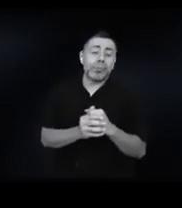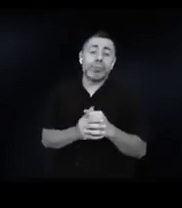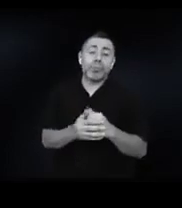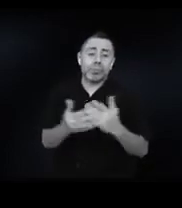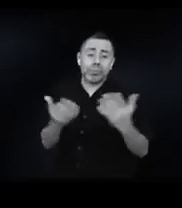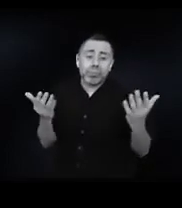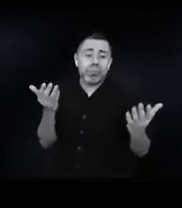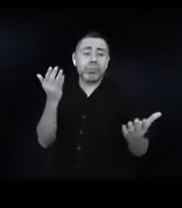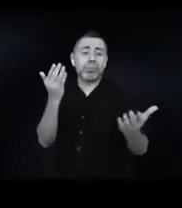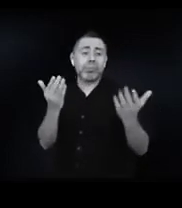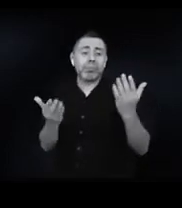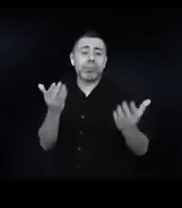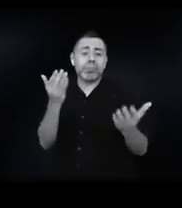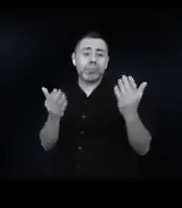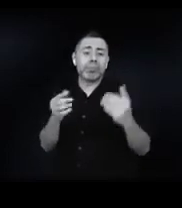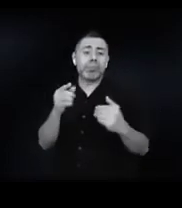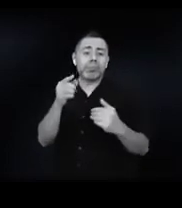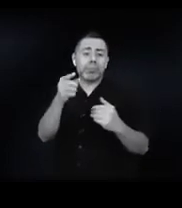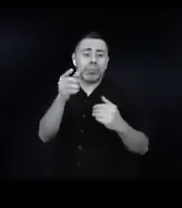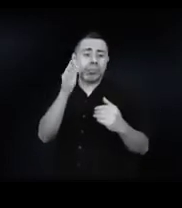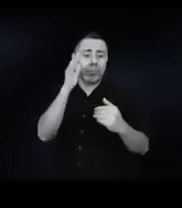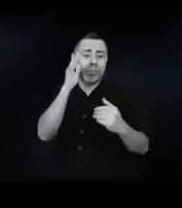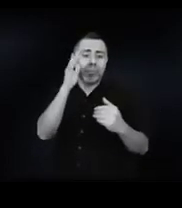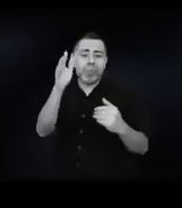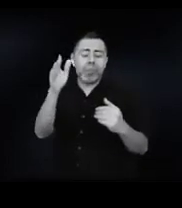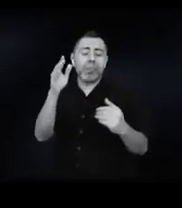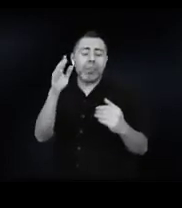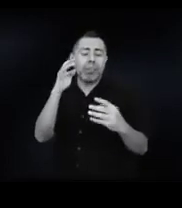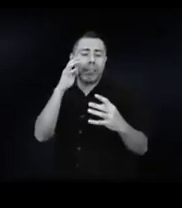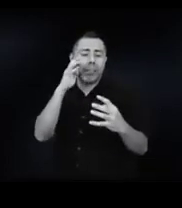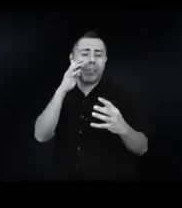dry up, visions